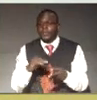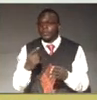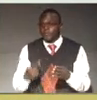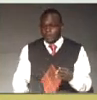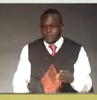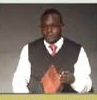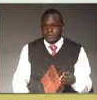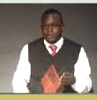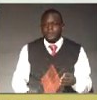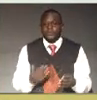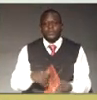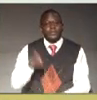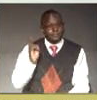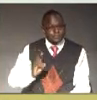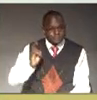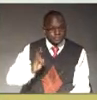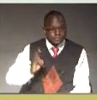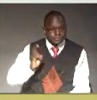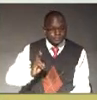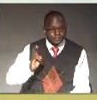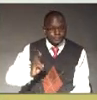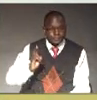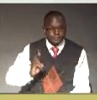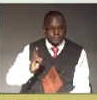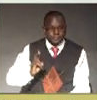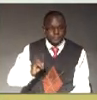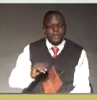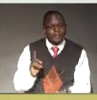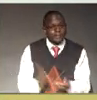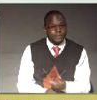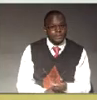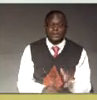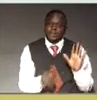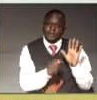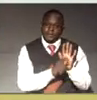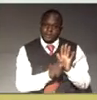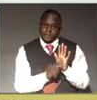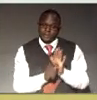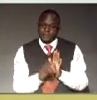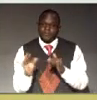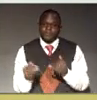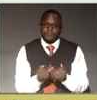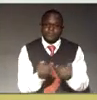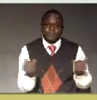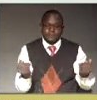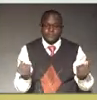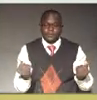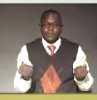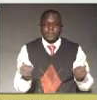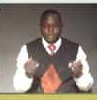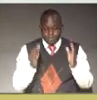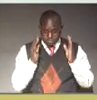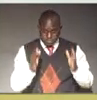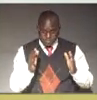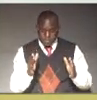will listen to and get testimony of information surrounding